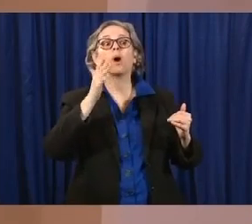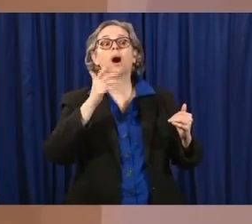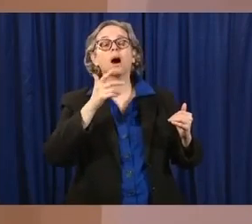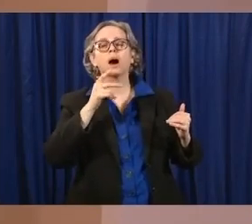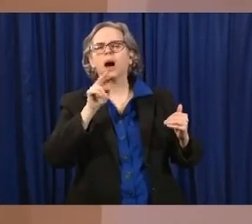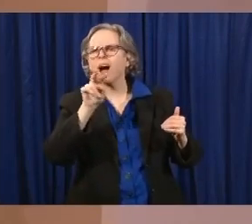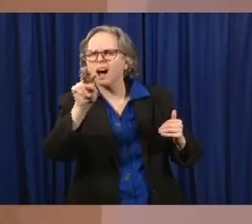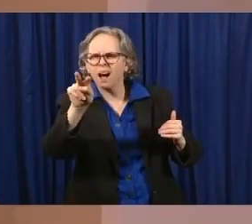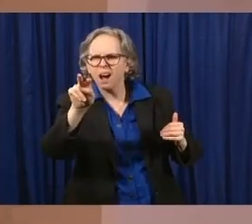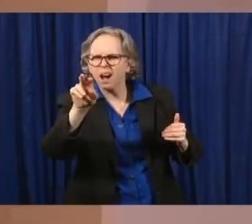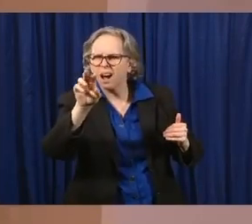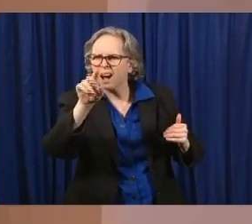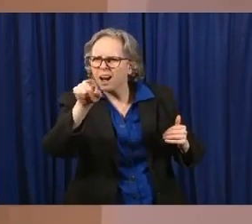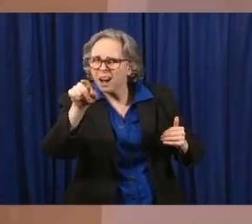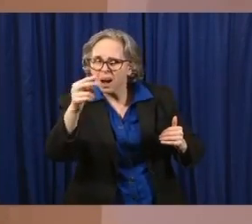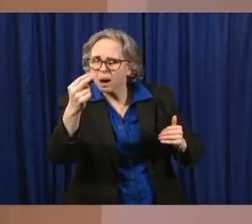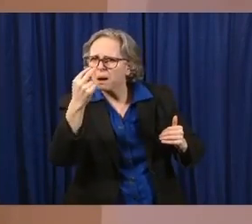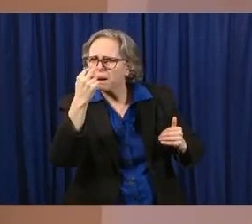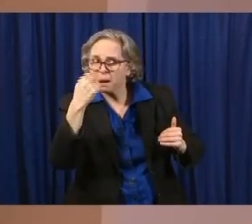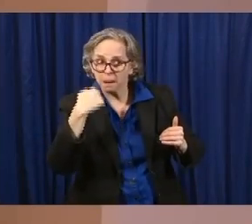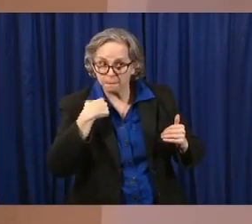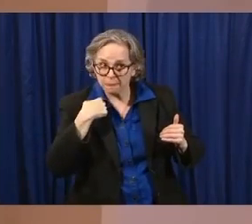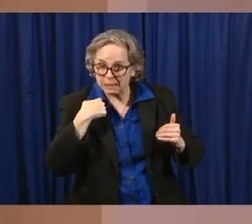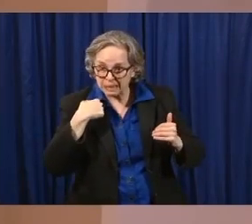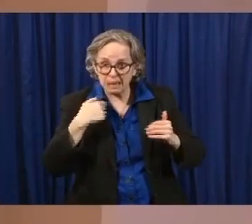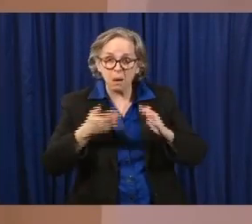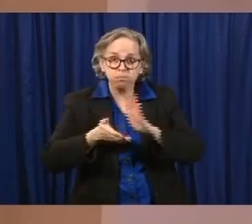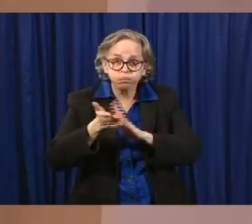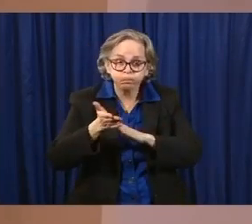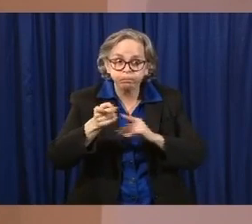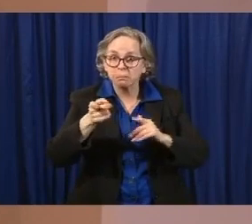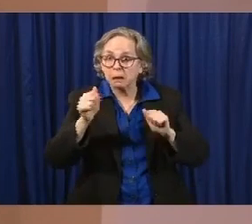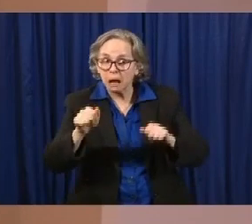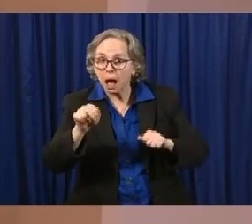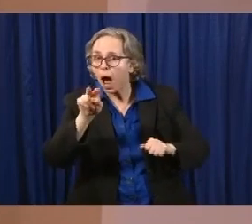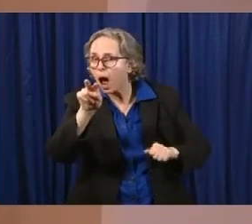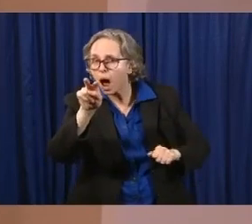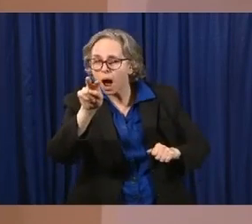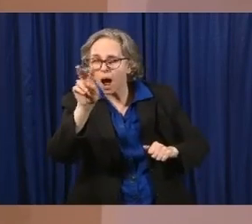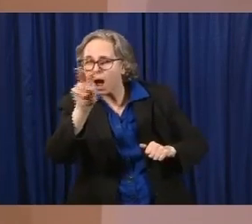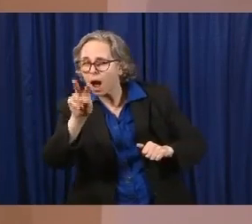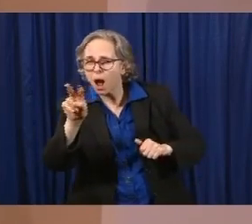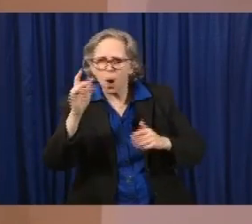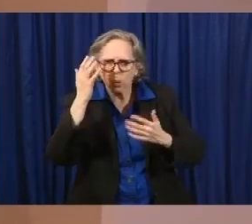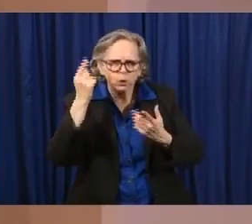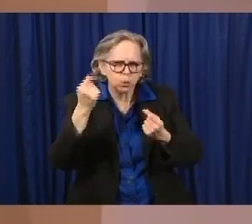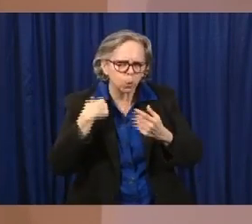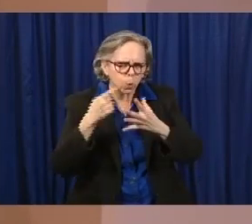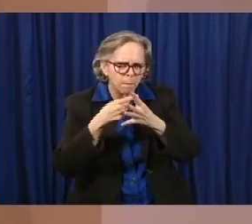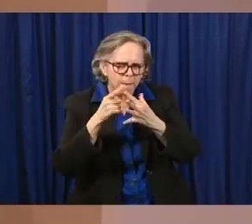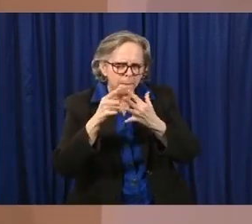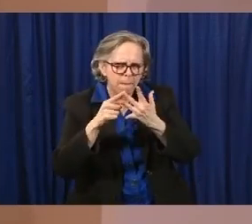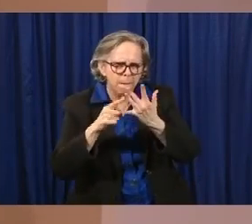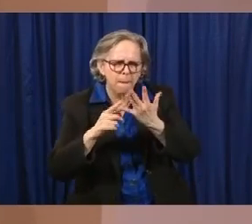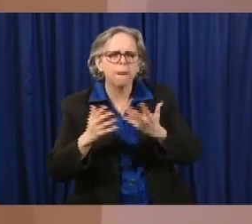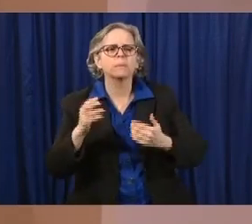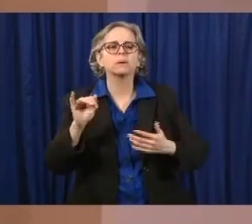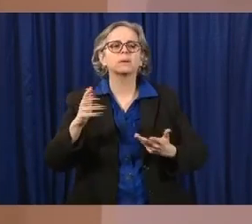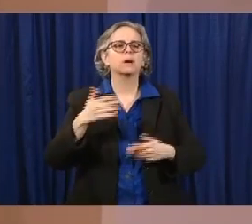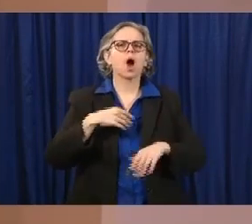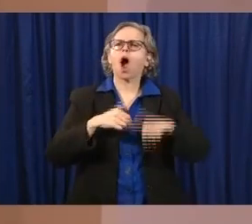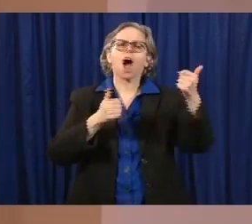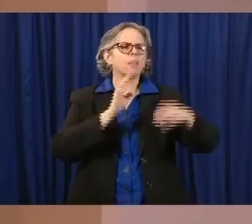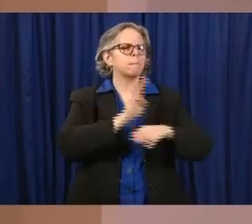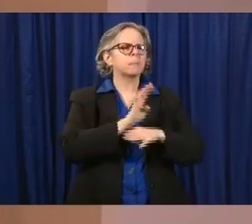in Ohio under that essential business operation, but also some of our corporations who have operated globally in places like China and